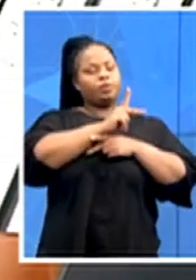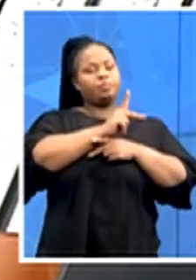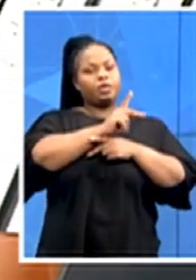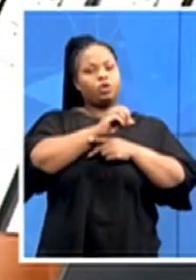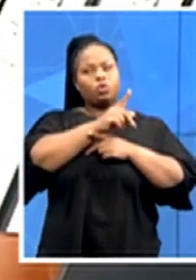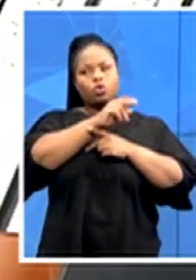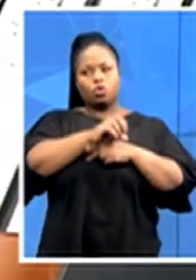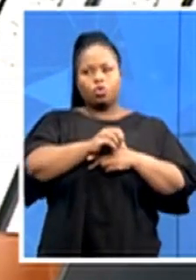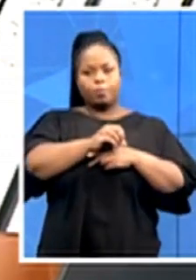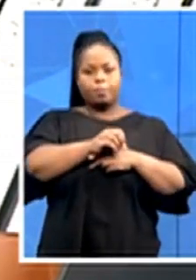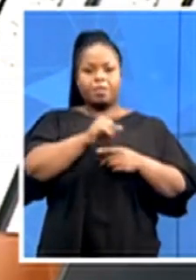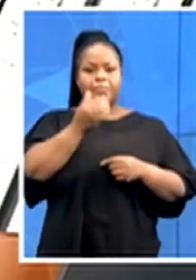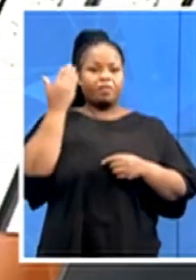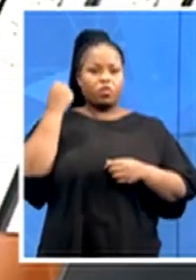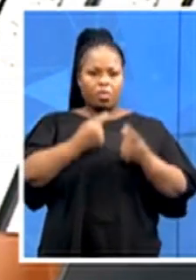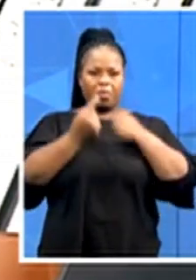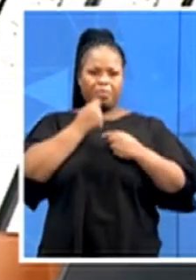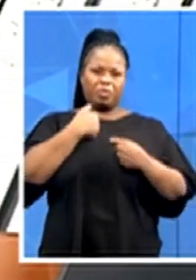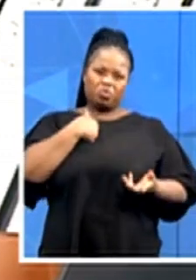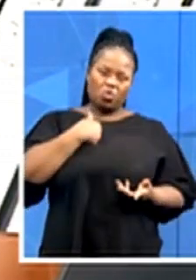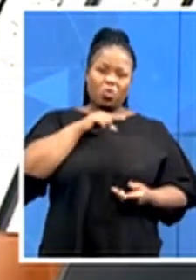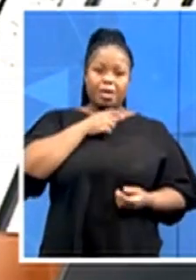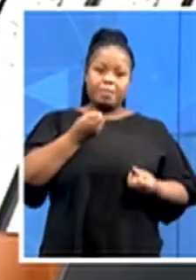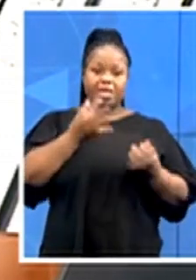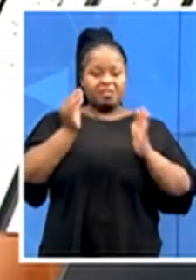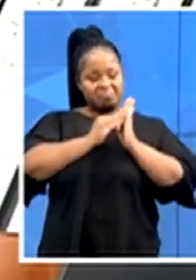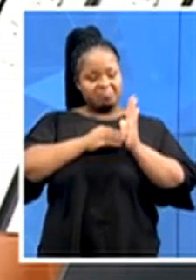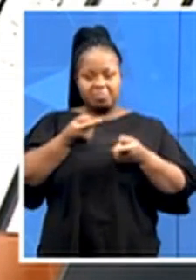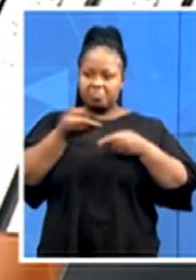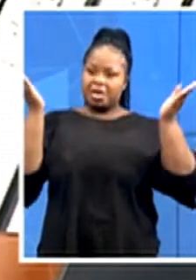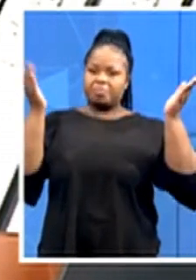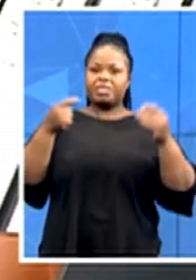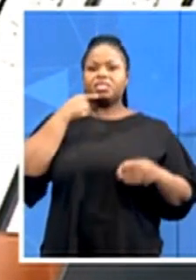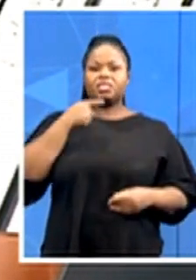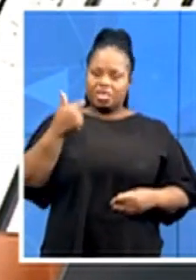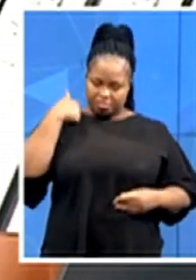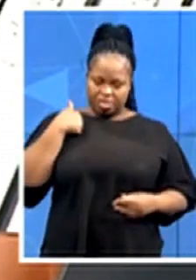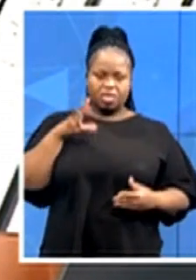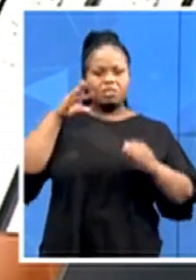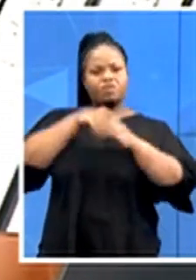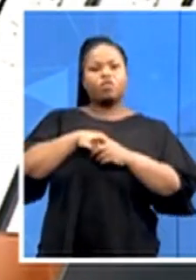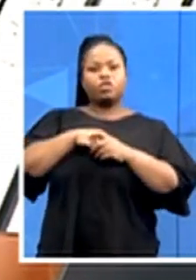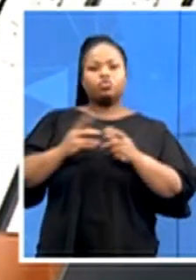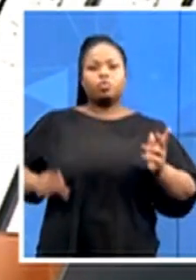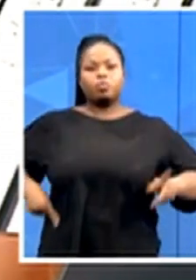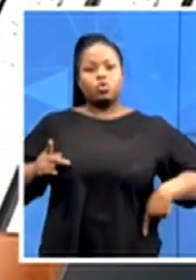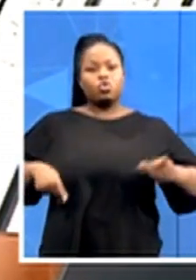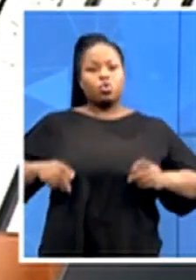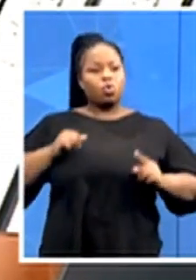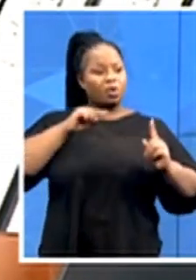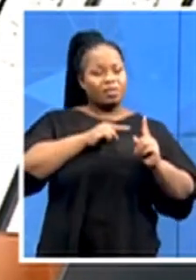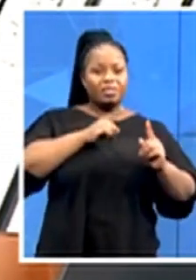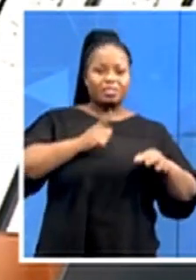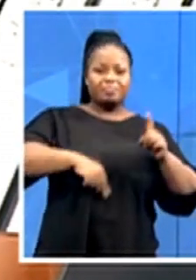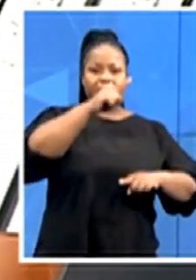widely publicized, that I improperly interfered to procure his dismissal from Eskom